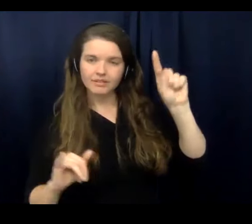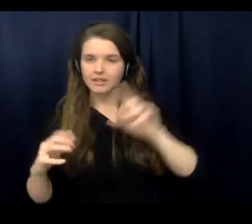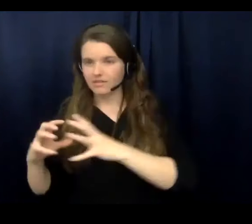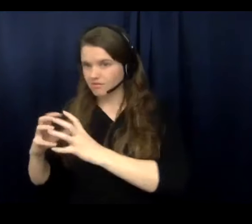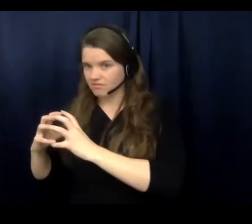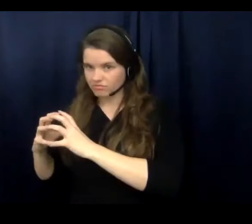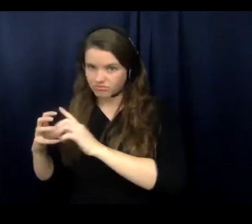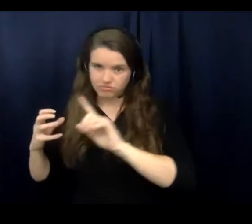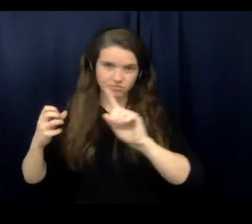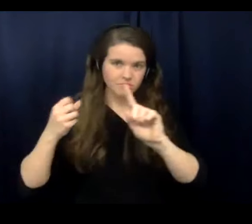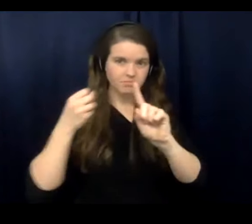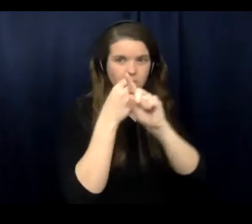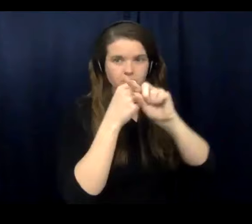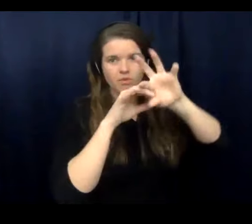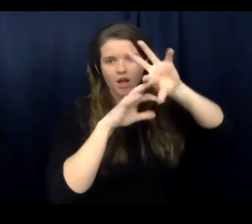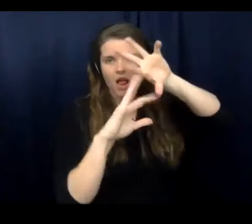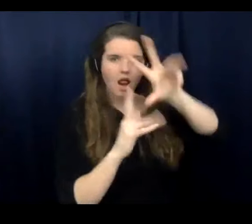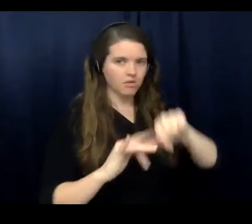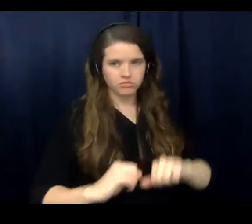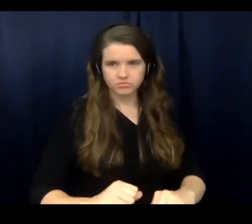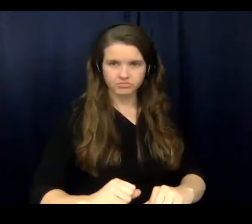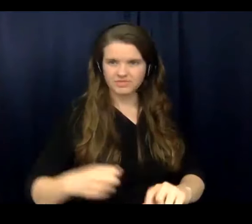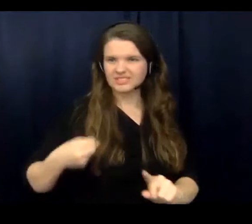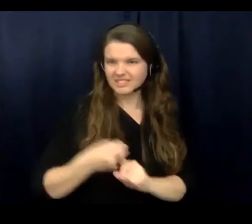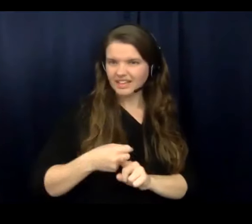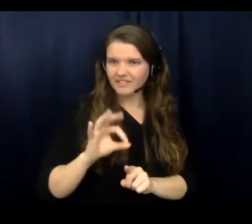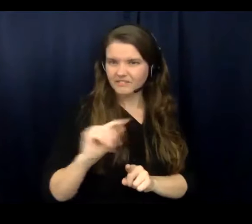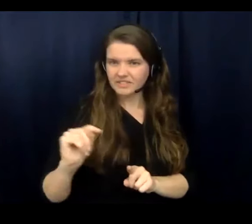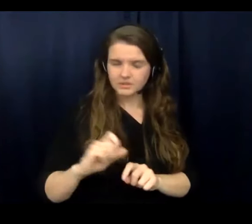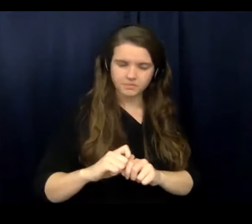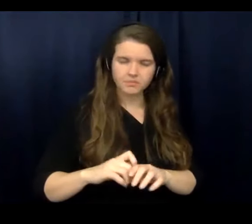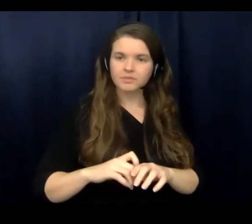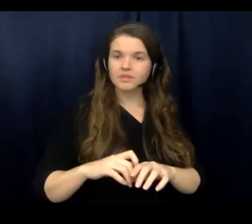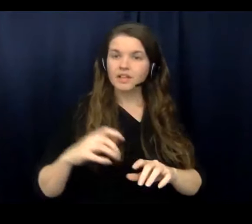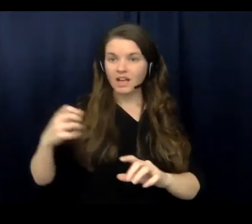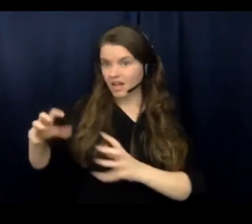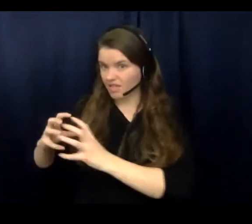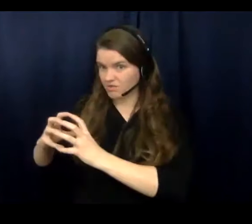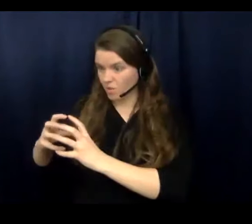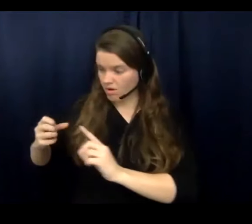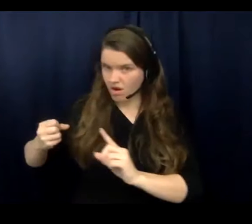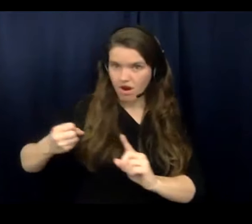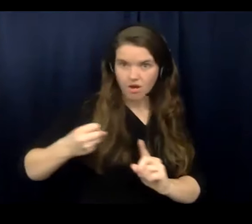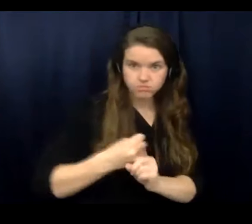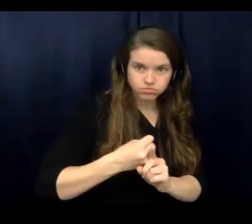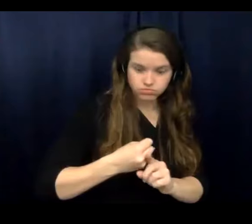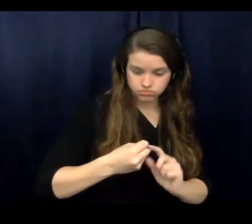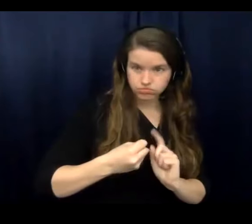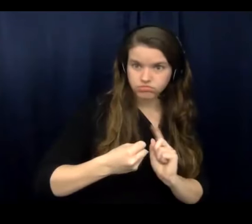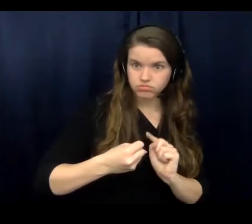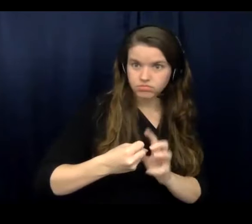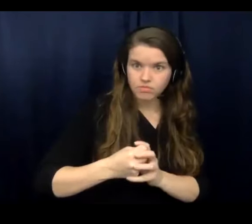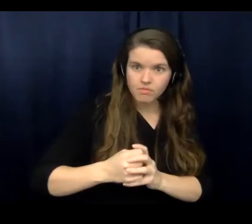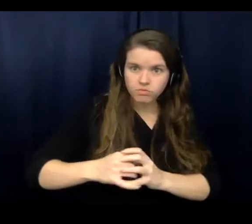hit and smashed the feet. And the stone that struck the image became a great mountain